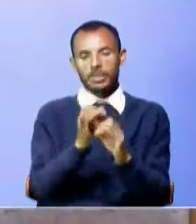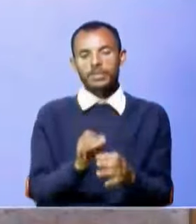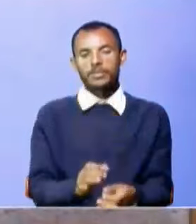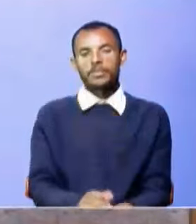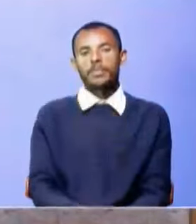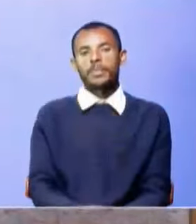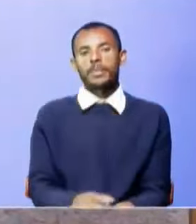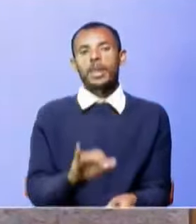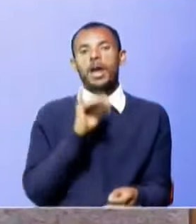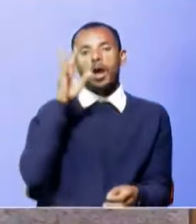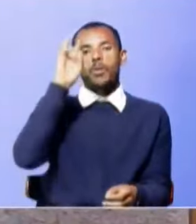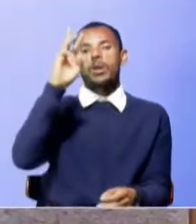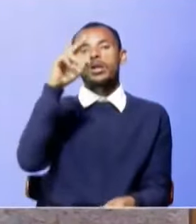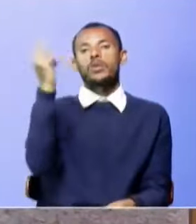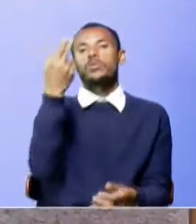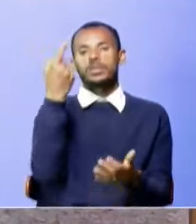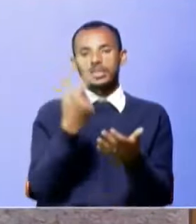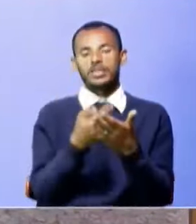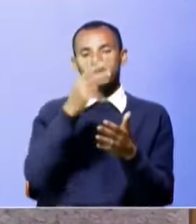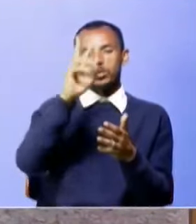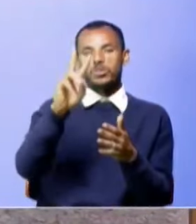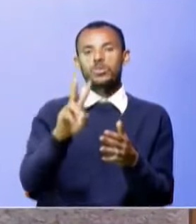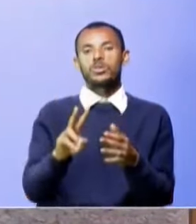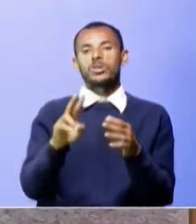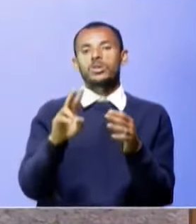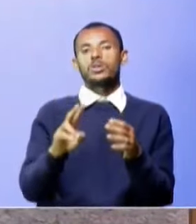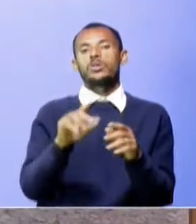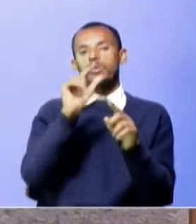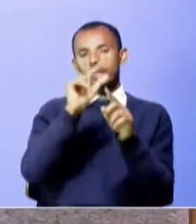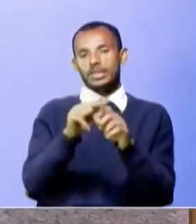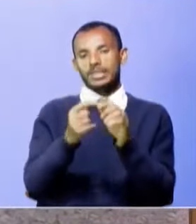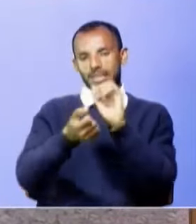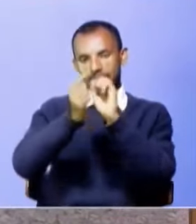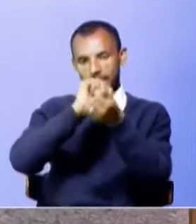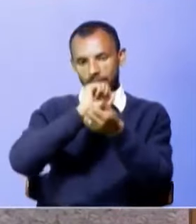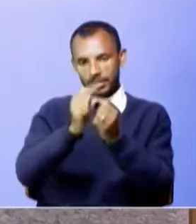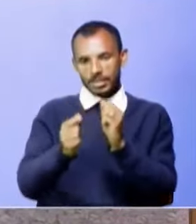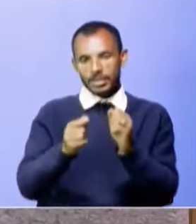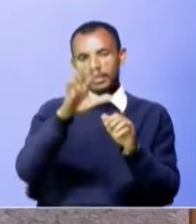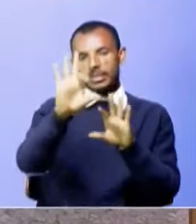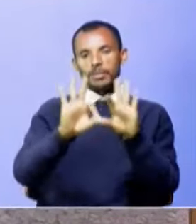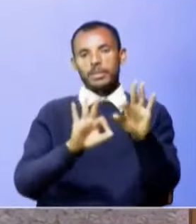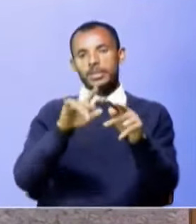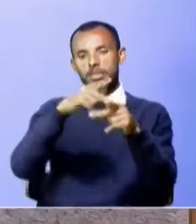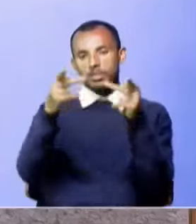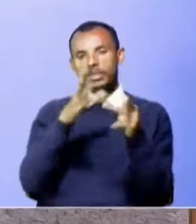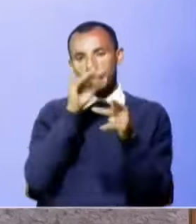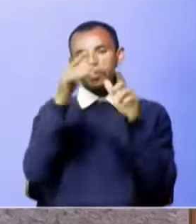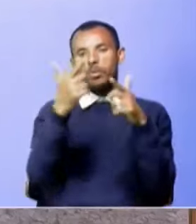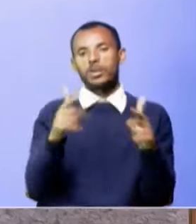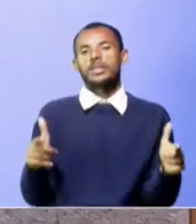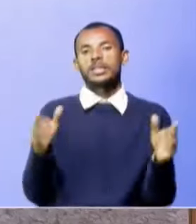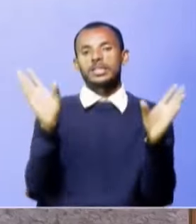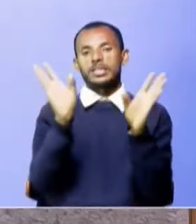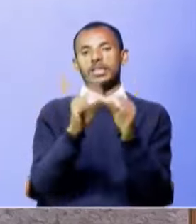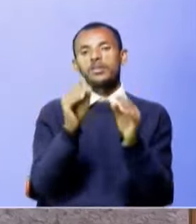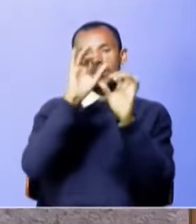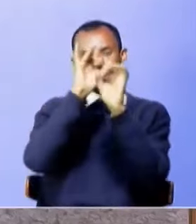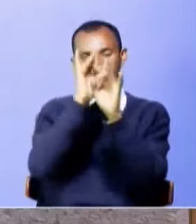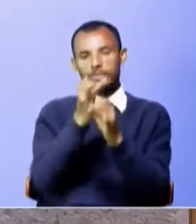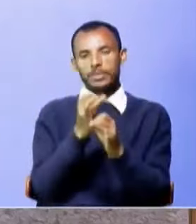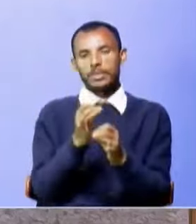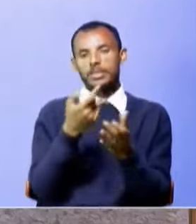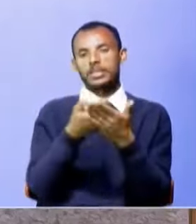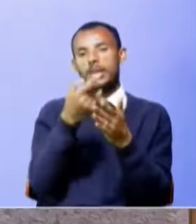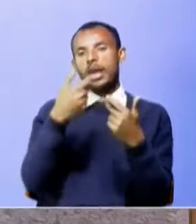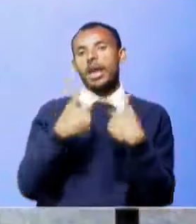Okay, I will use these two terms interchangeably, sample space and probability set of an experiment. Okay, they